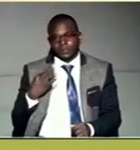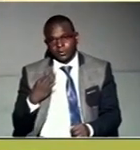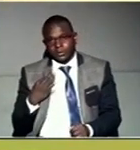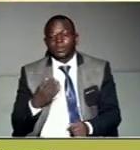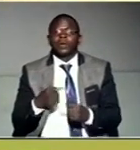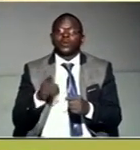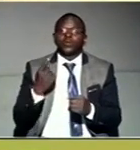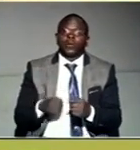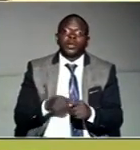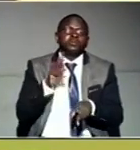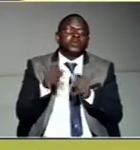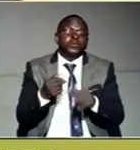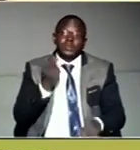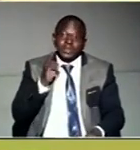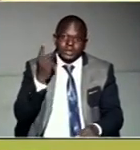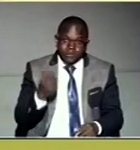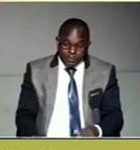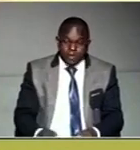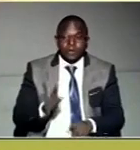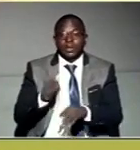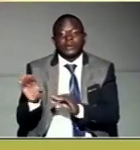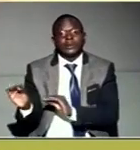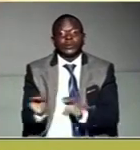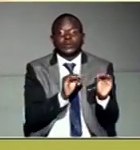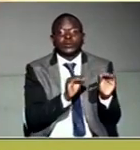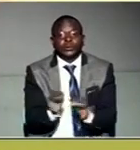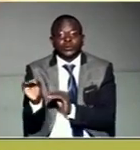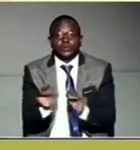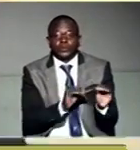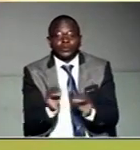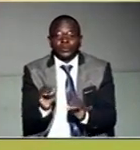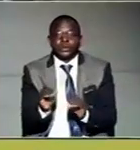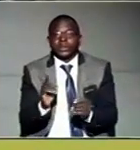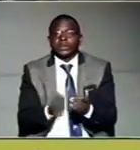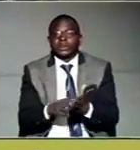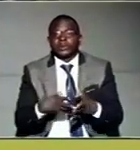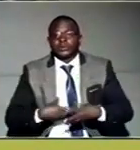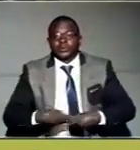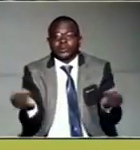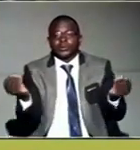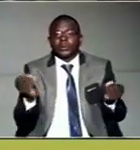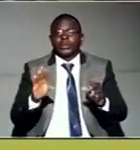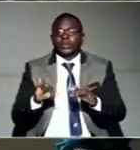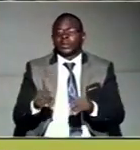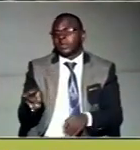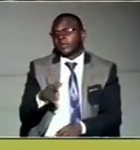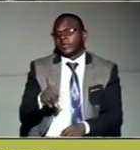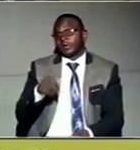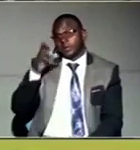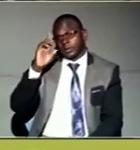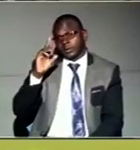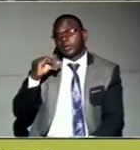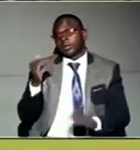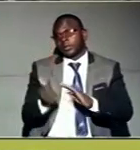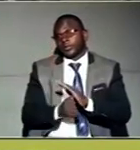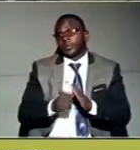And what do people seek when they move or when they get displaced? It is for similar reasons that Deputy